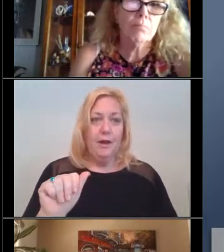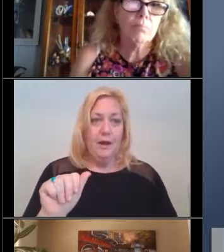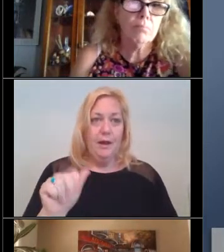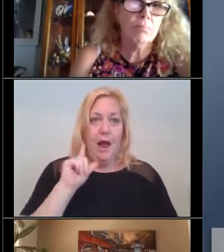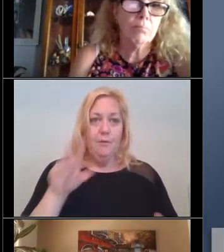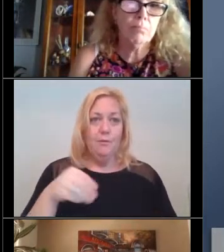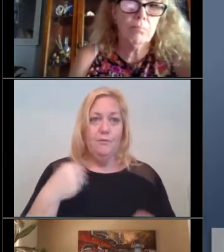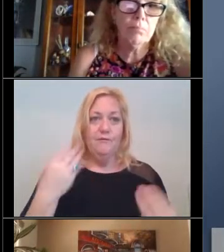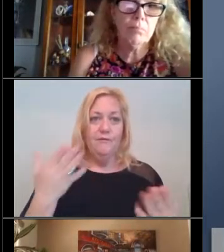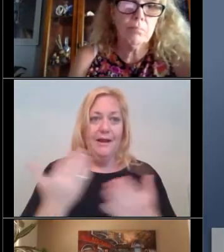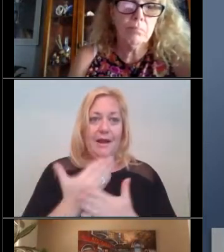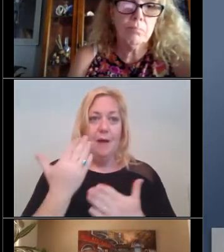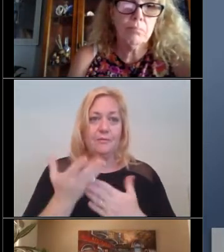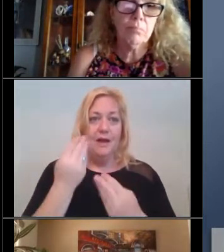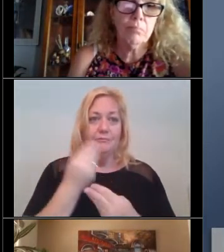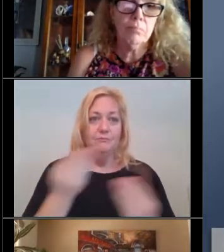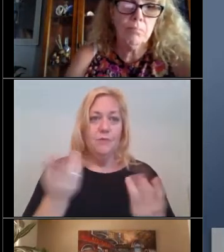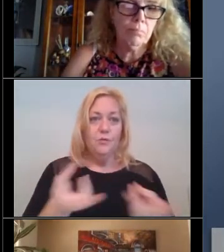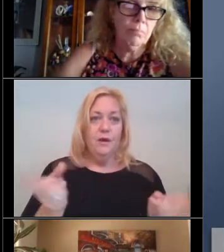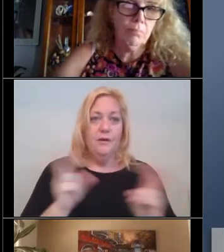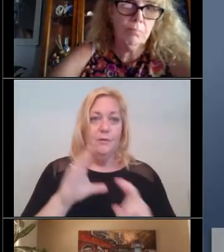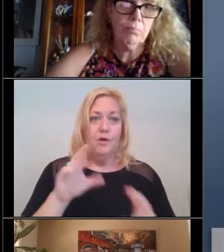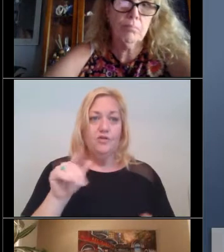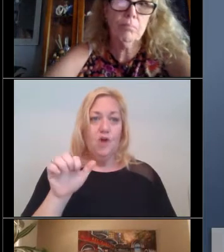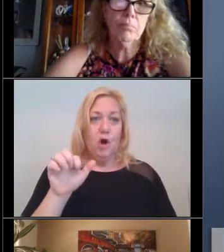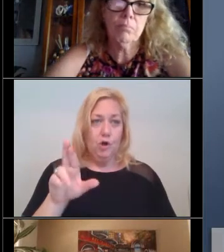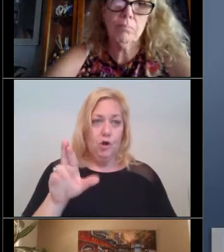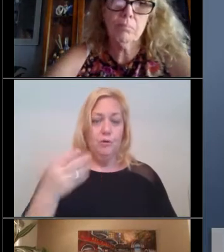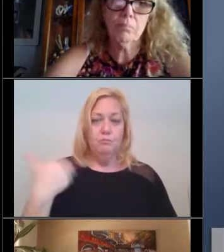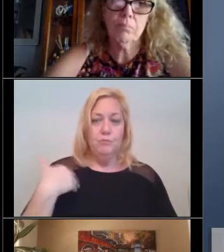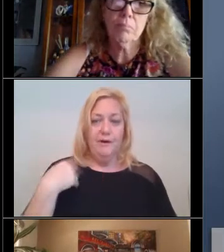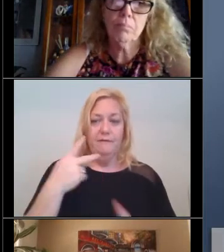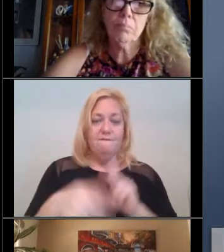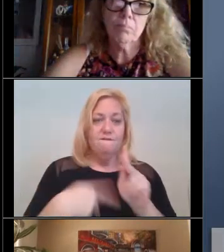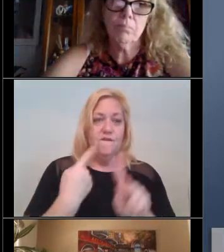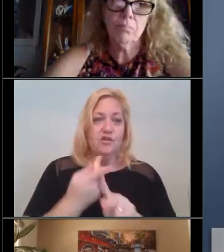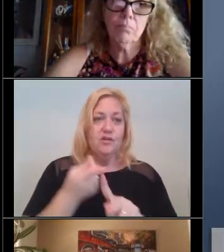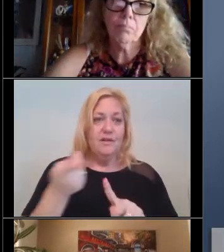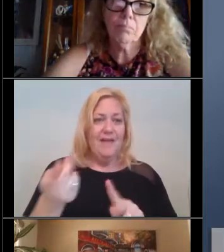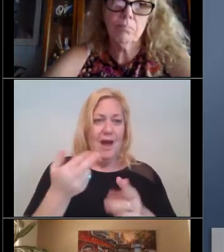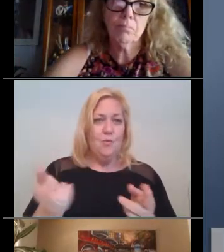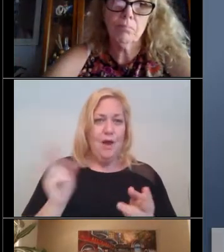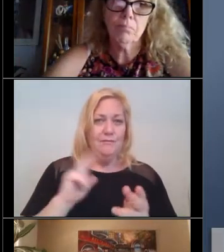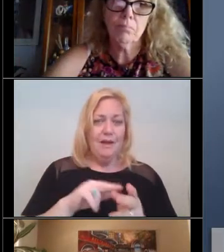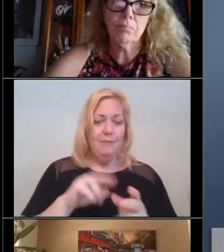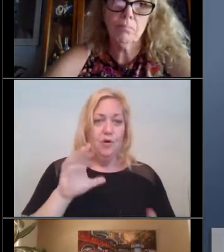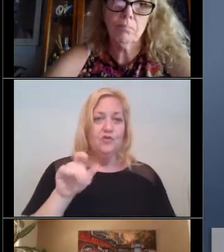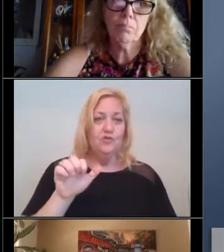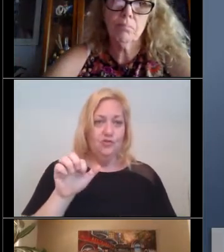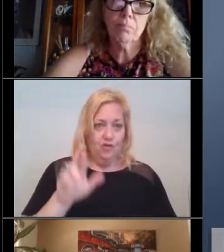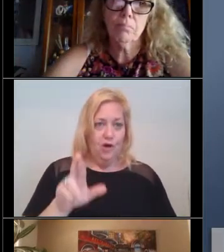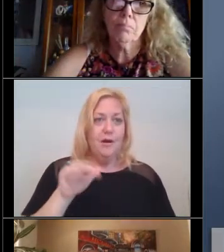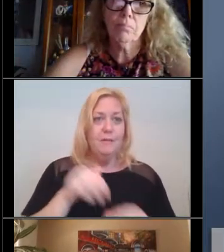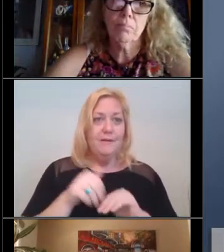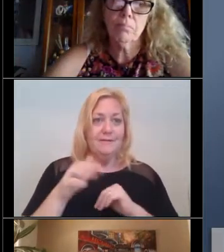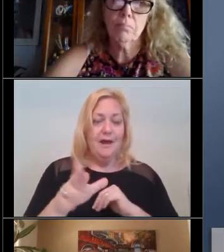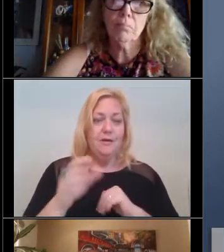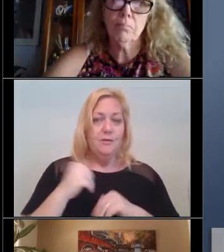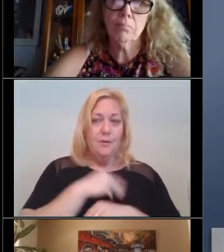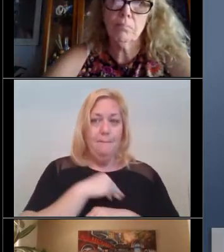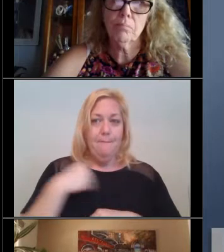providing an update on the Roundtable charter. Previous versions of the Roundtable charter have been presented to the Roundtable members at the first